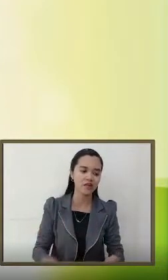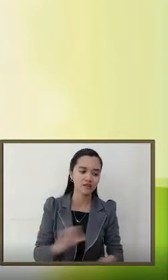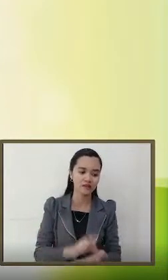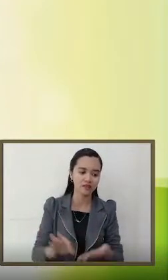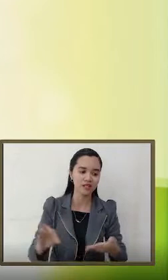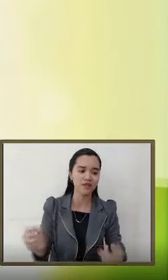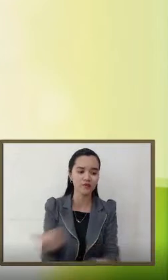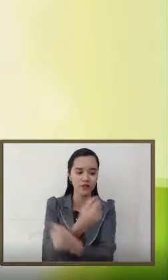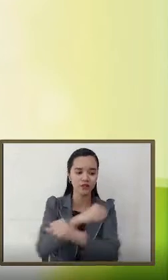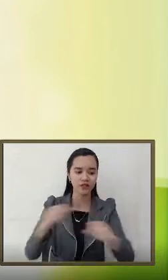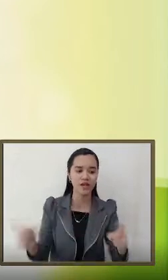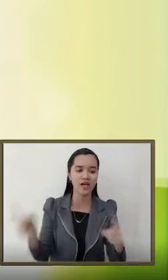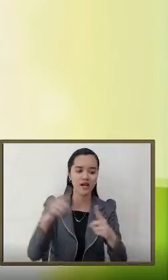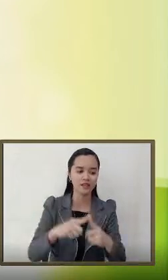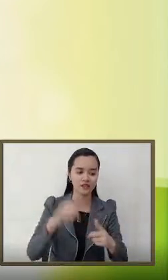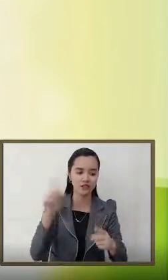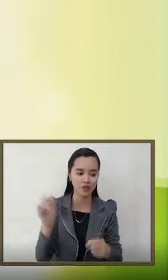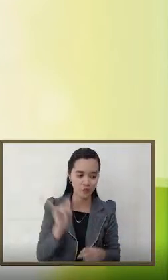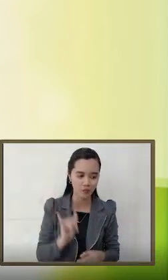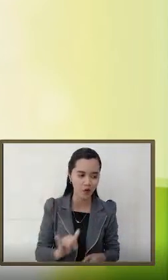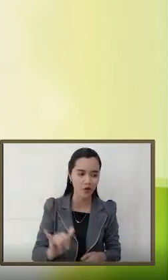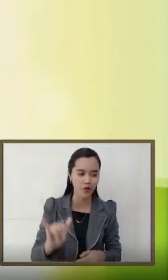Say it, saved to the